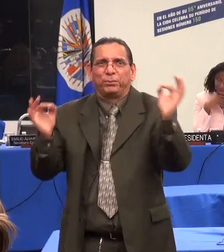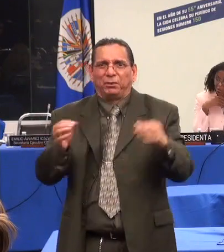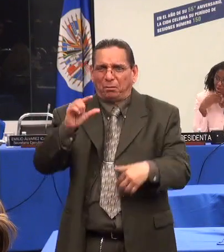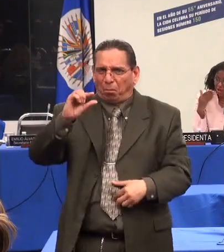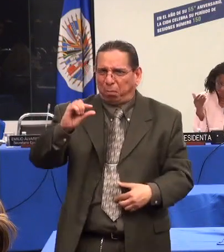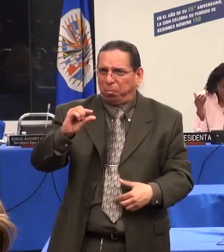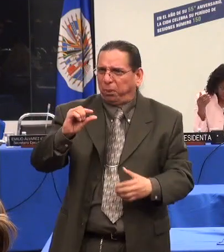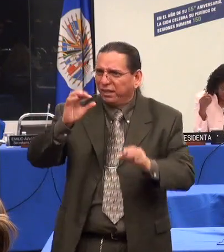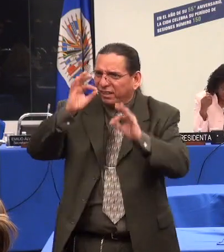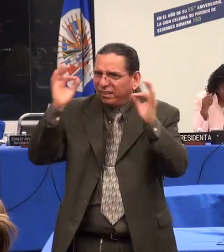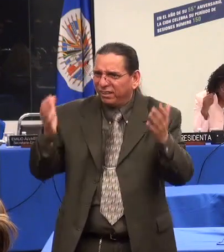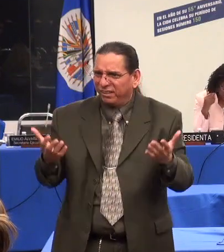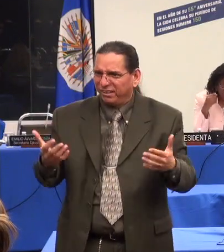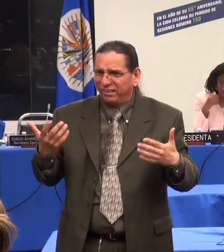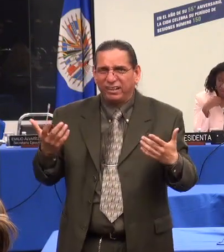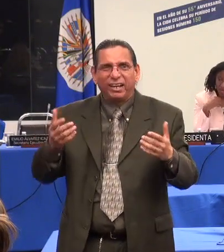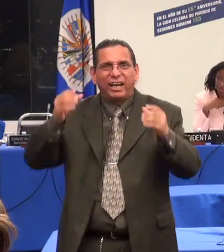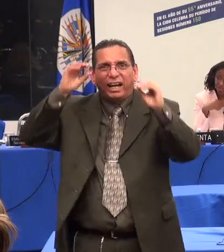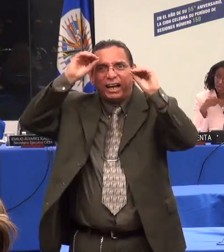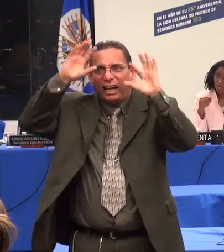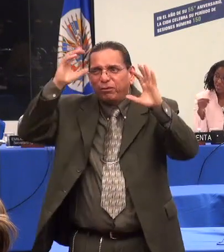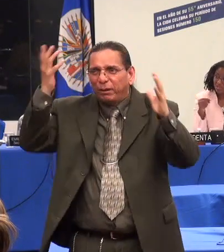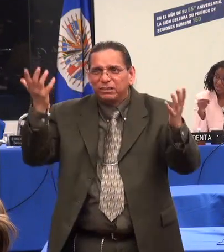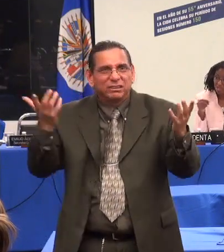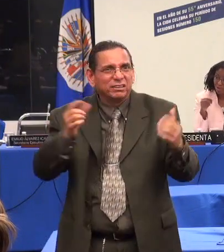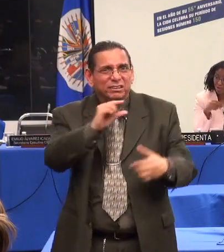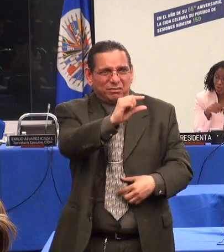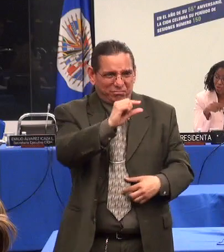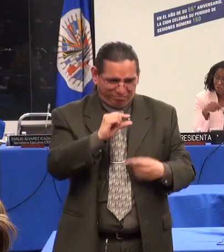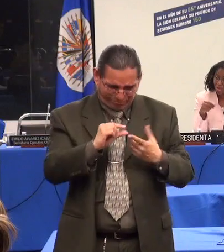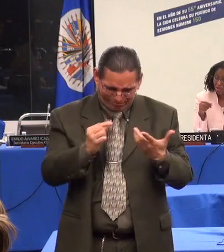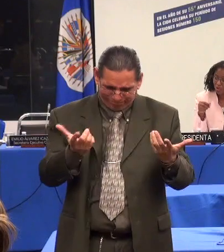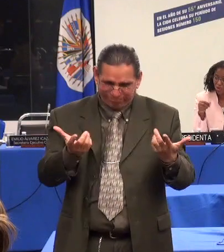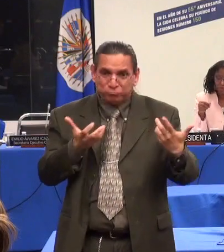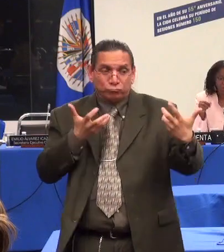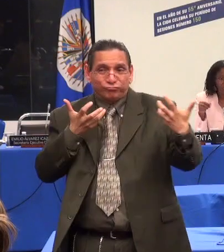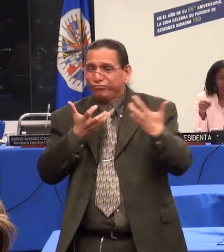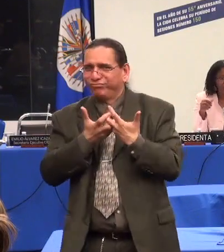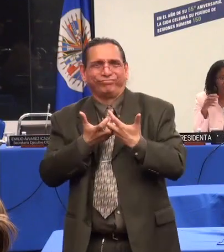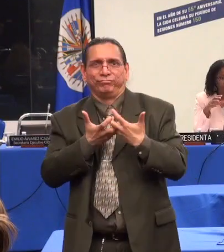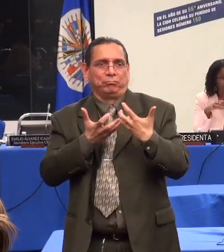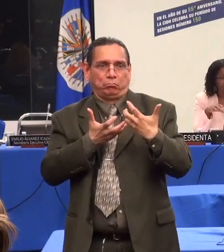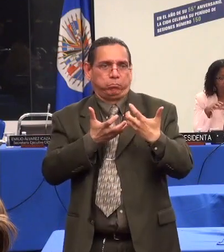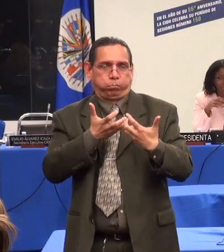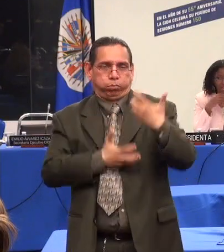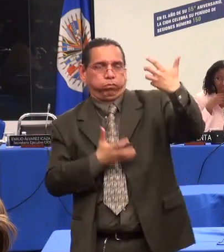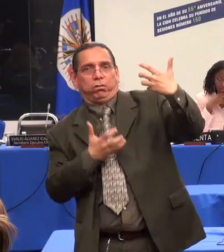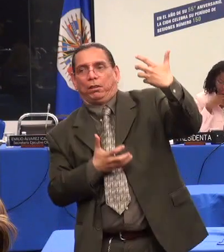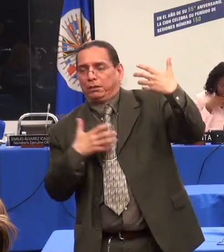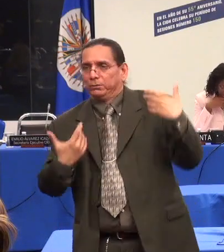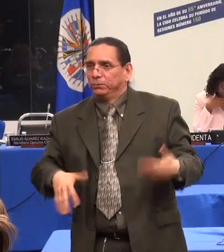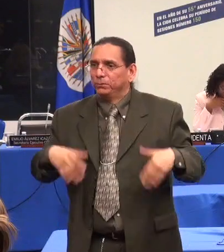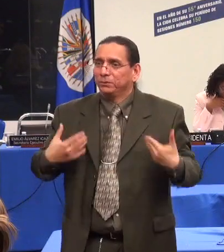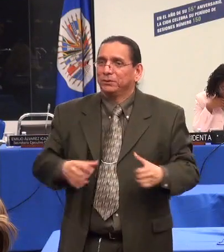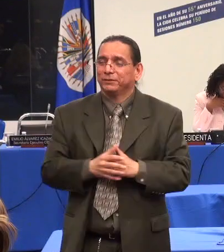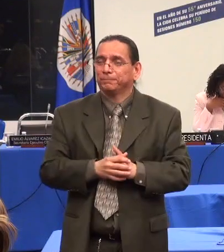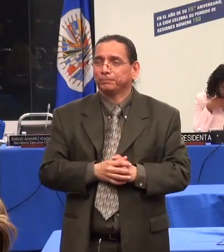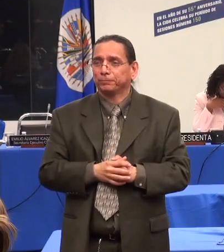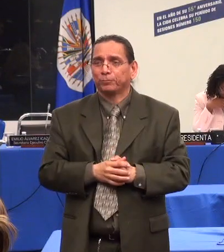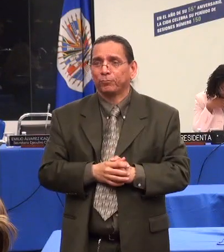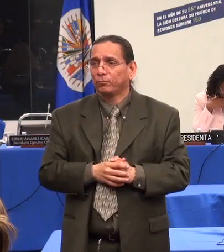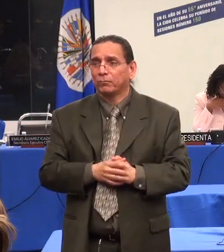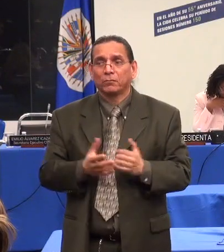they describe and offer options to you, the services they don't provide or do provide, and I wanted to ask the state